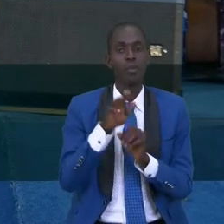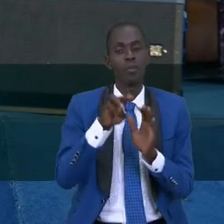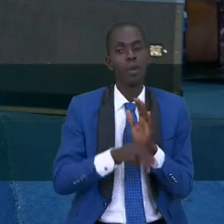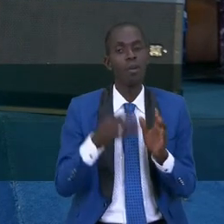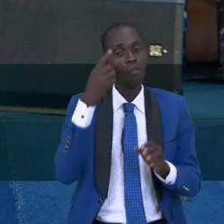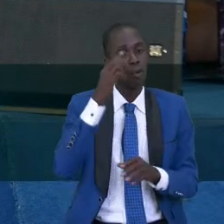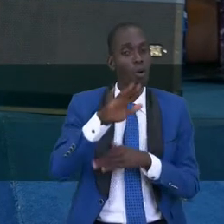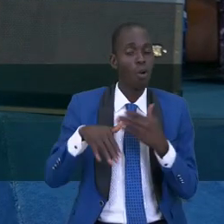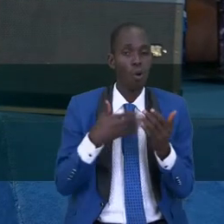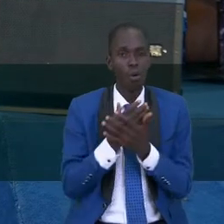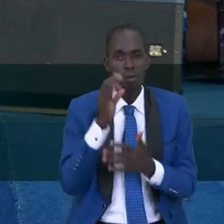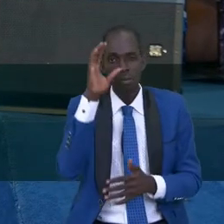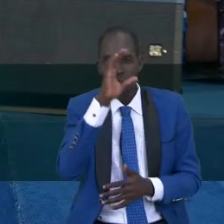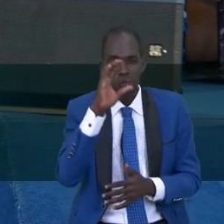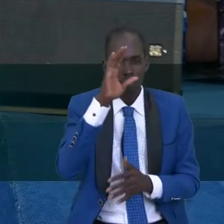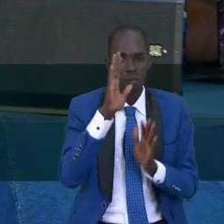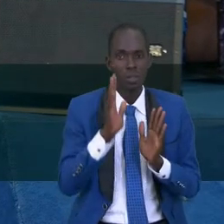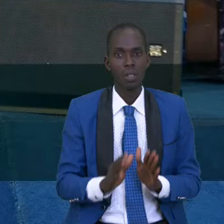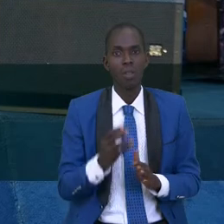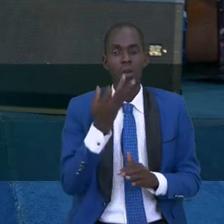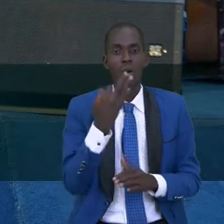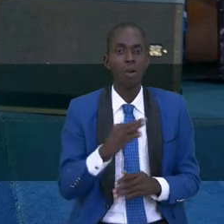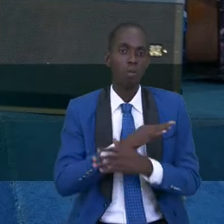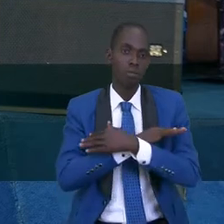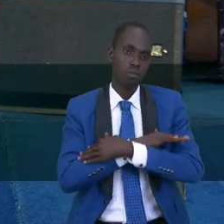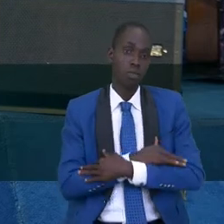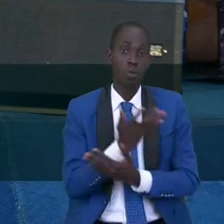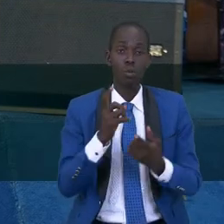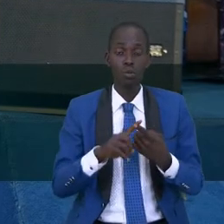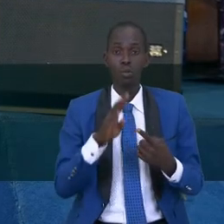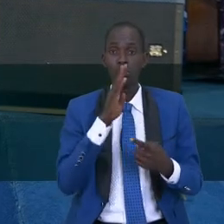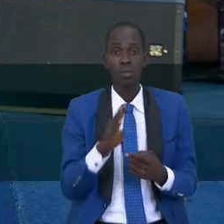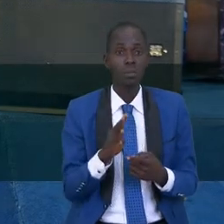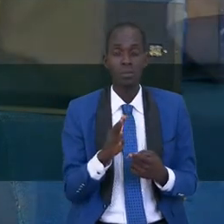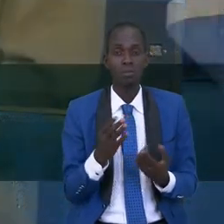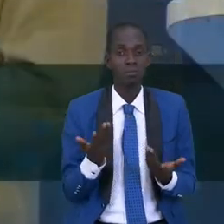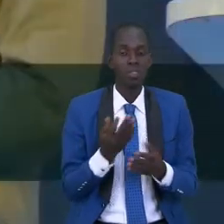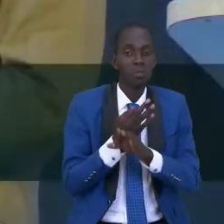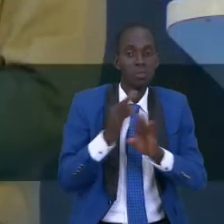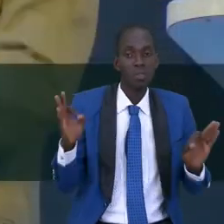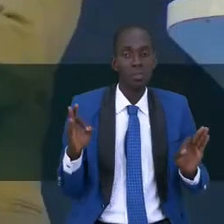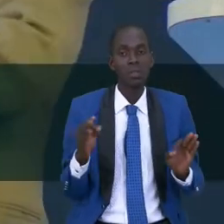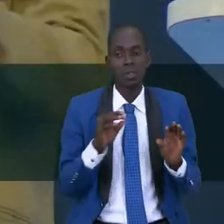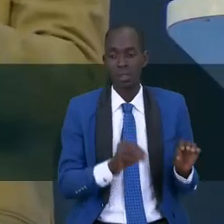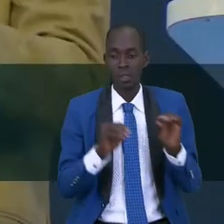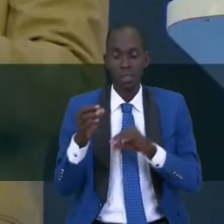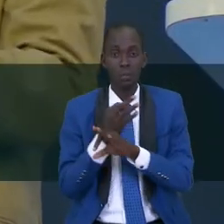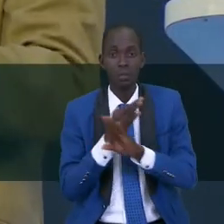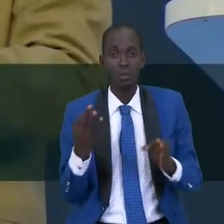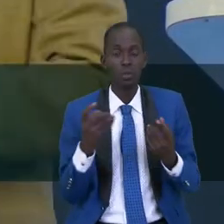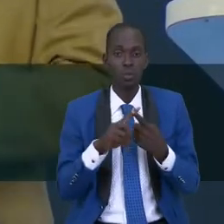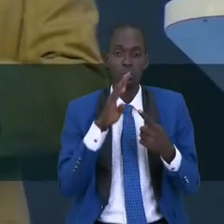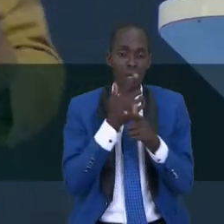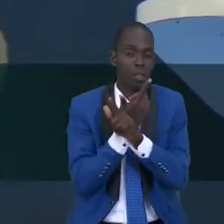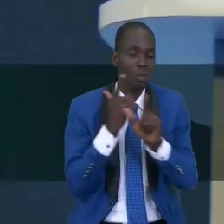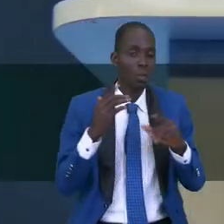for all seekers of relief. You want to be relieved and set free, liberated